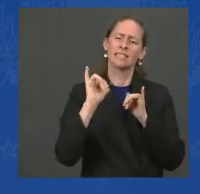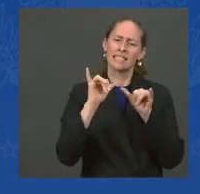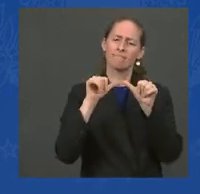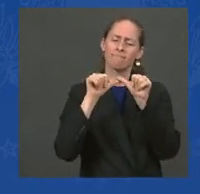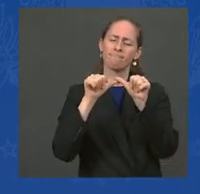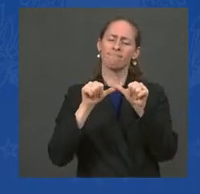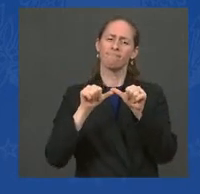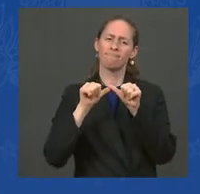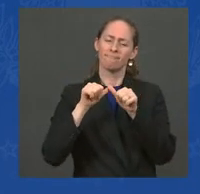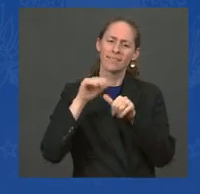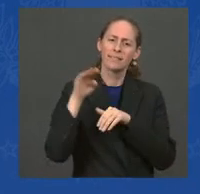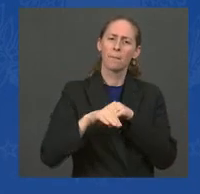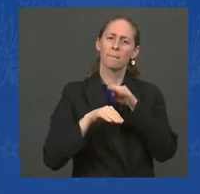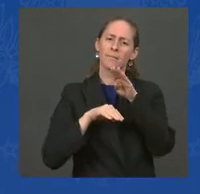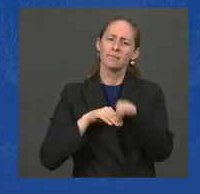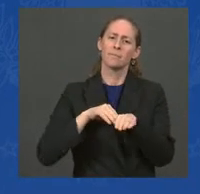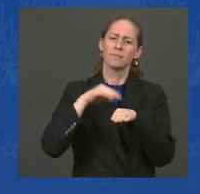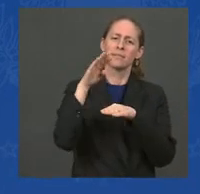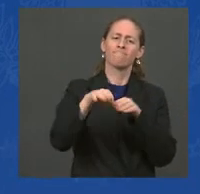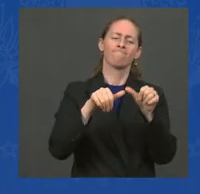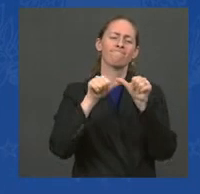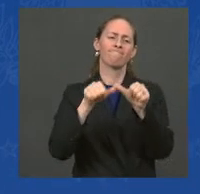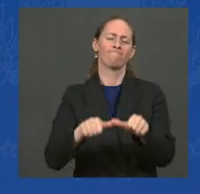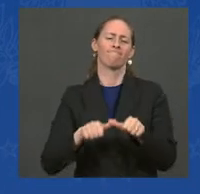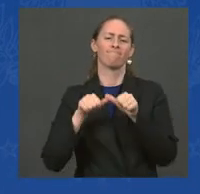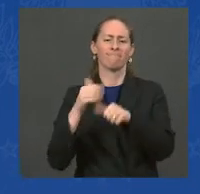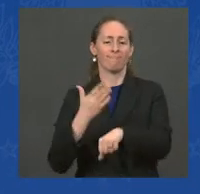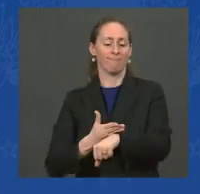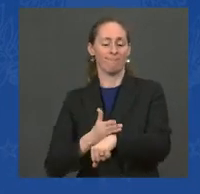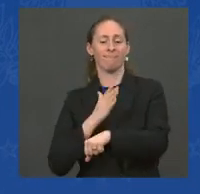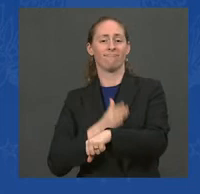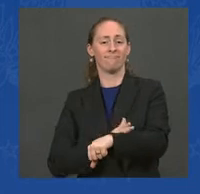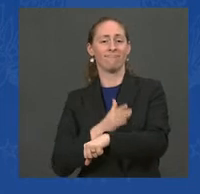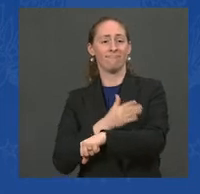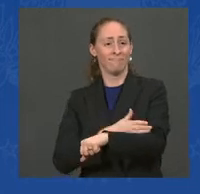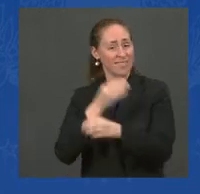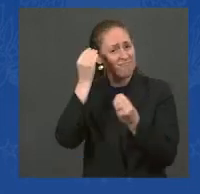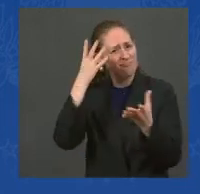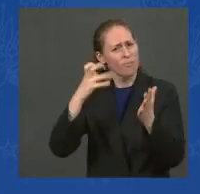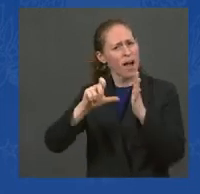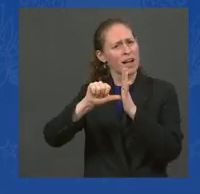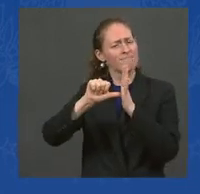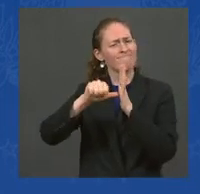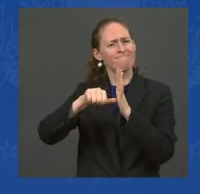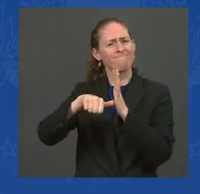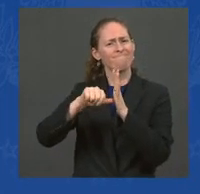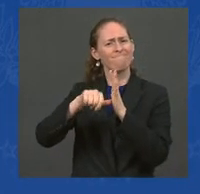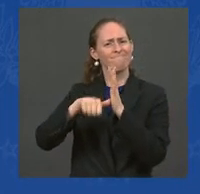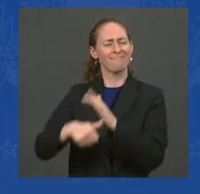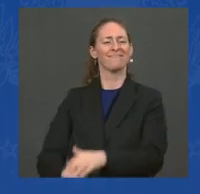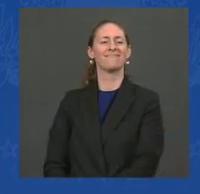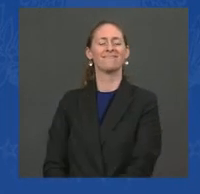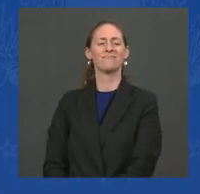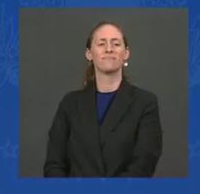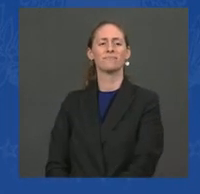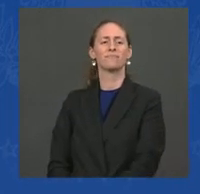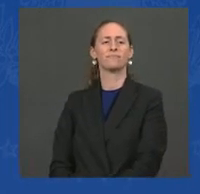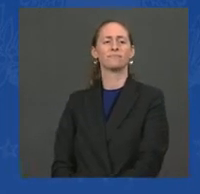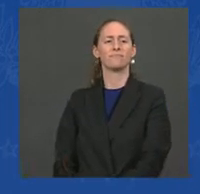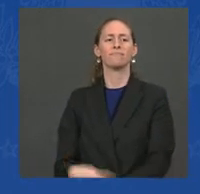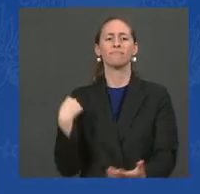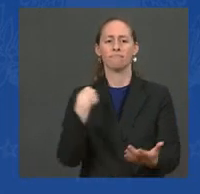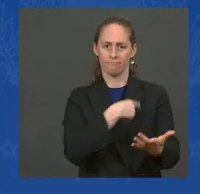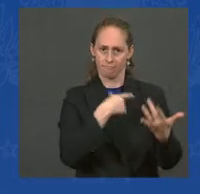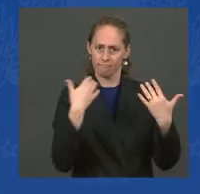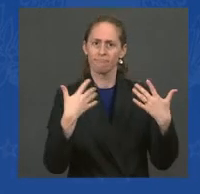though. And thanks to bipartisan agreements, we're making progress on funding the government and raising the debt limit, so people continue